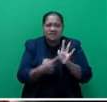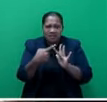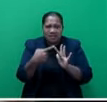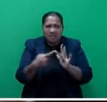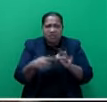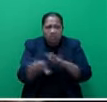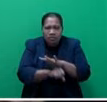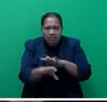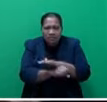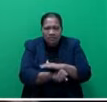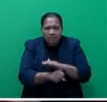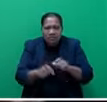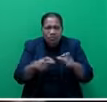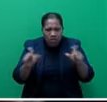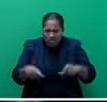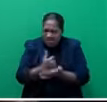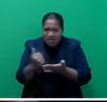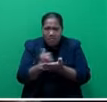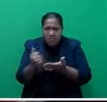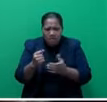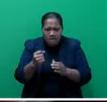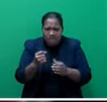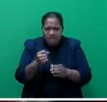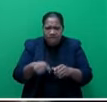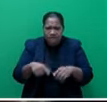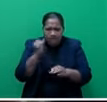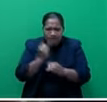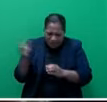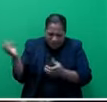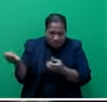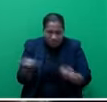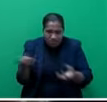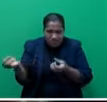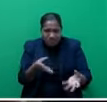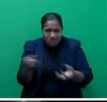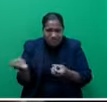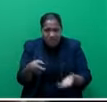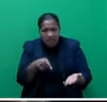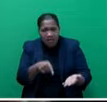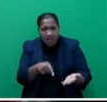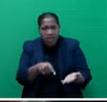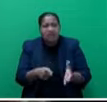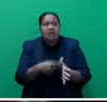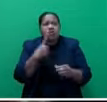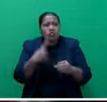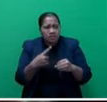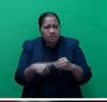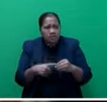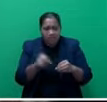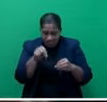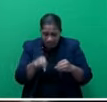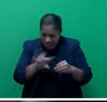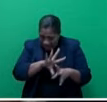being reported, the number of cases that are being charged, the numbers of convictions, acquittals, and nollie does